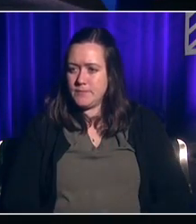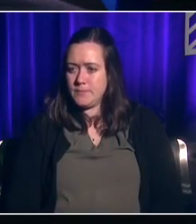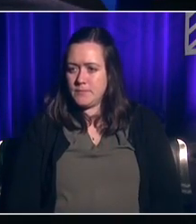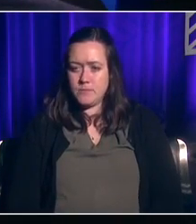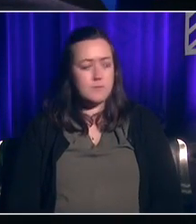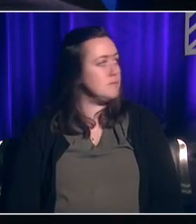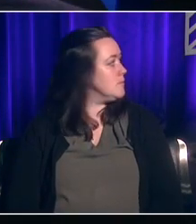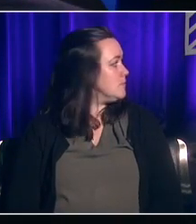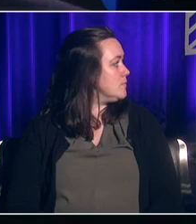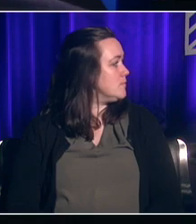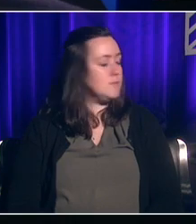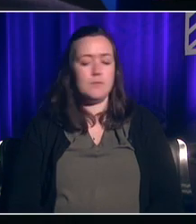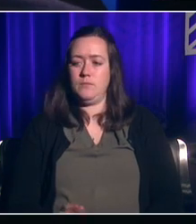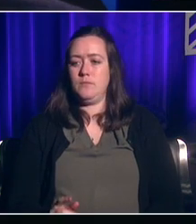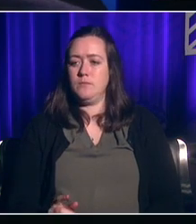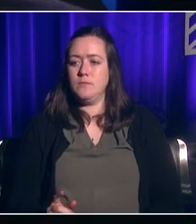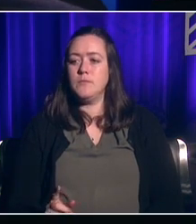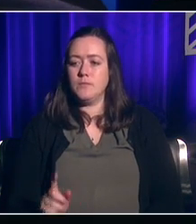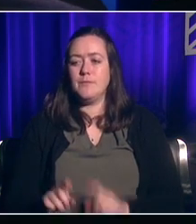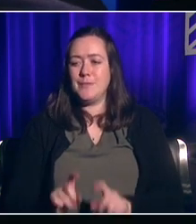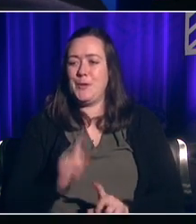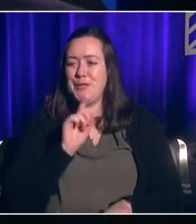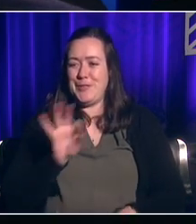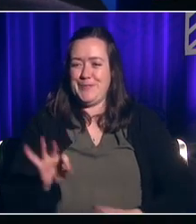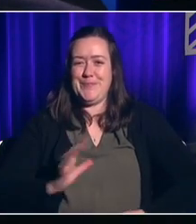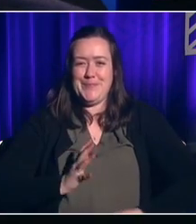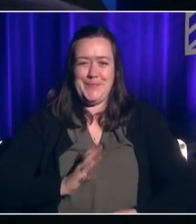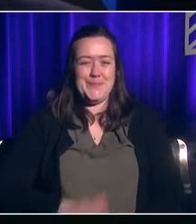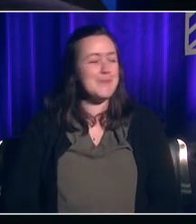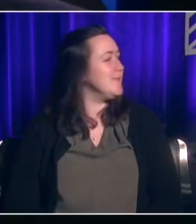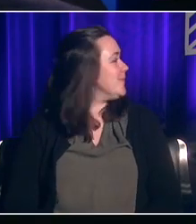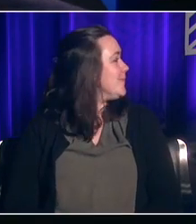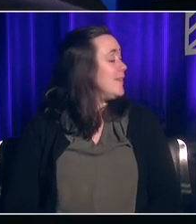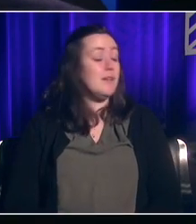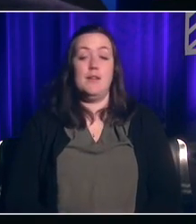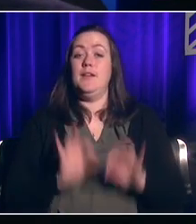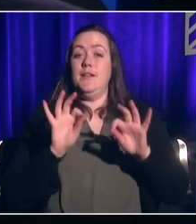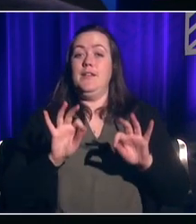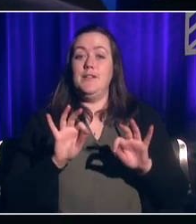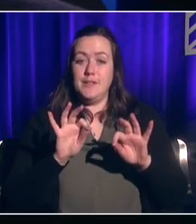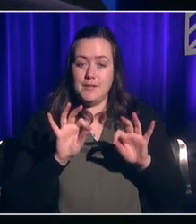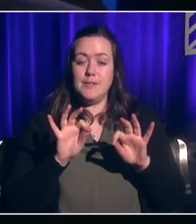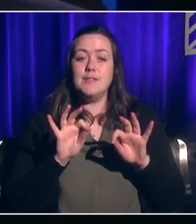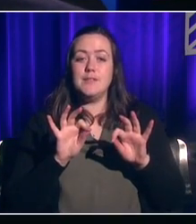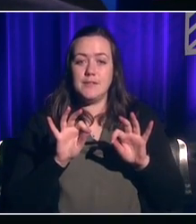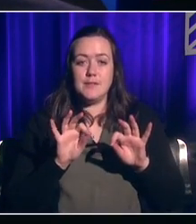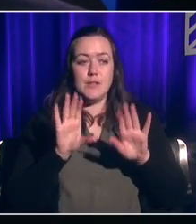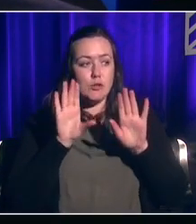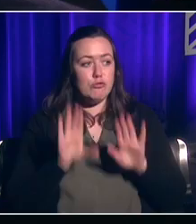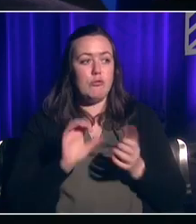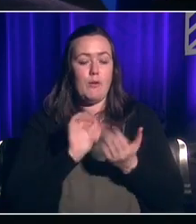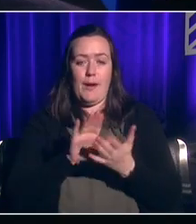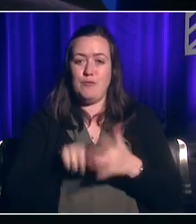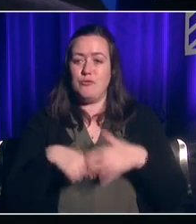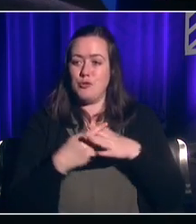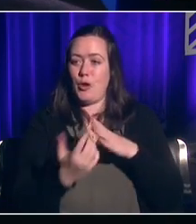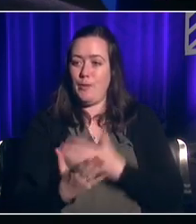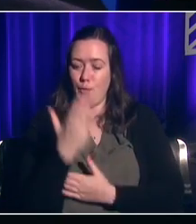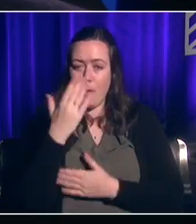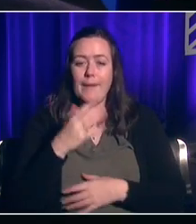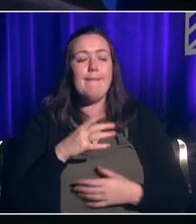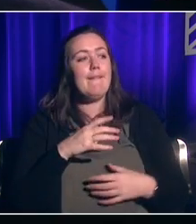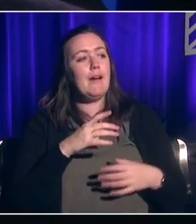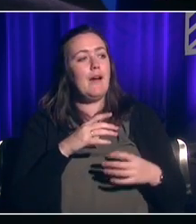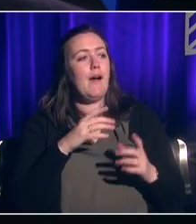Hey, what a great conversation. Great way to start the morning. I just want to remind everyone, I'm going to ask a couple questions, yes. But we want to get